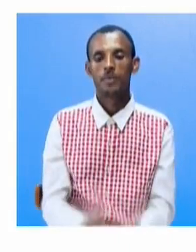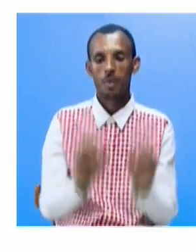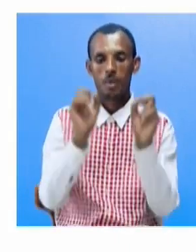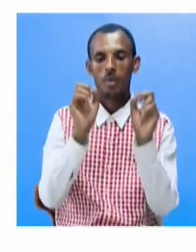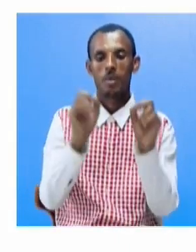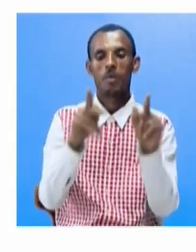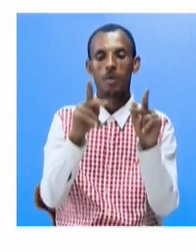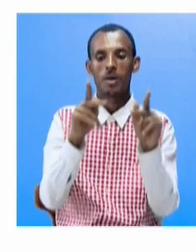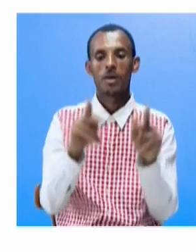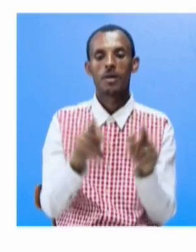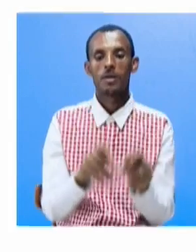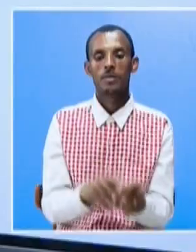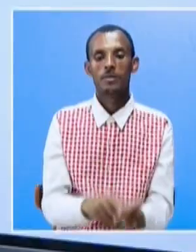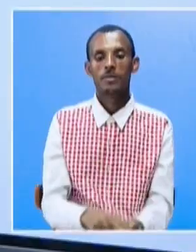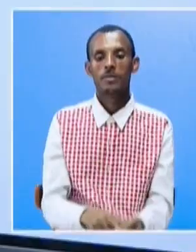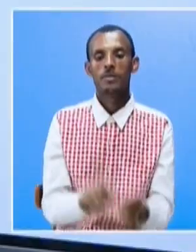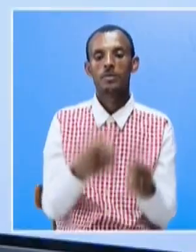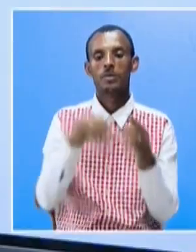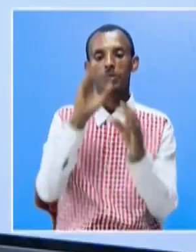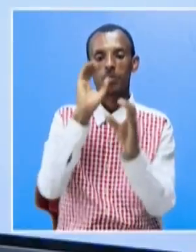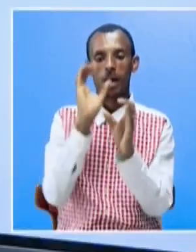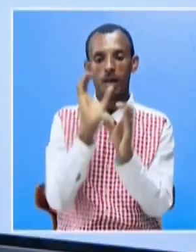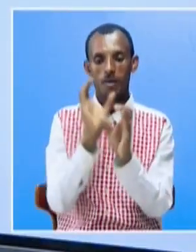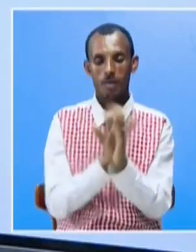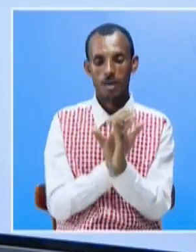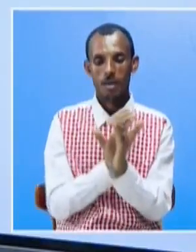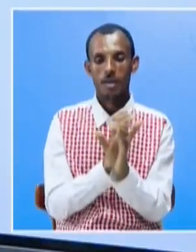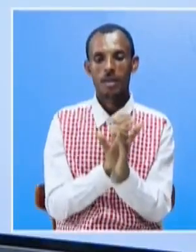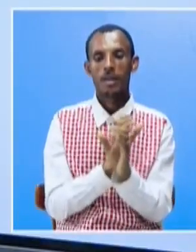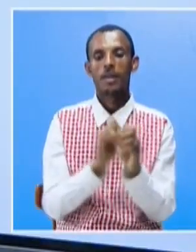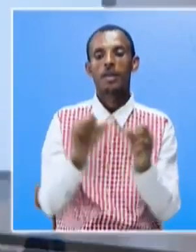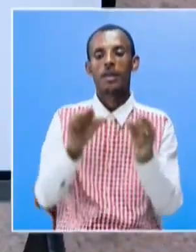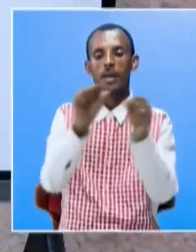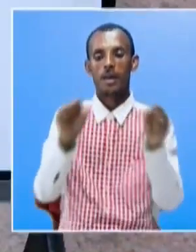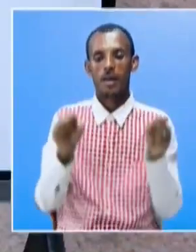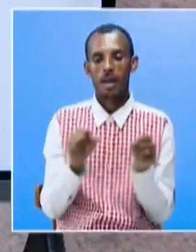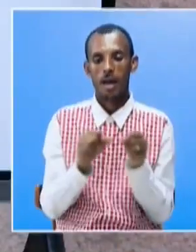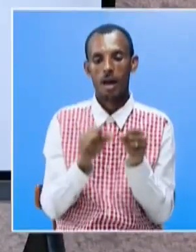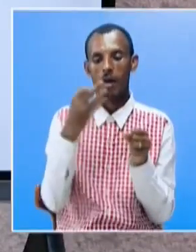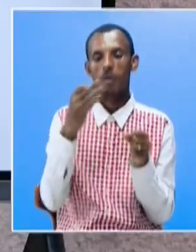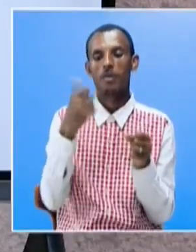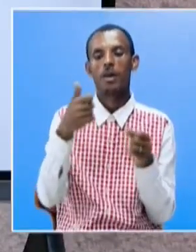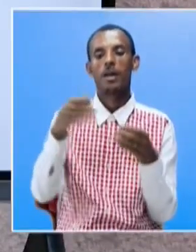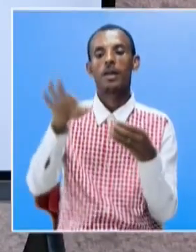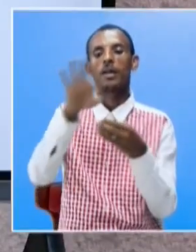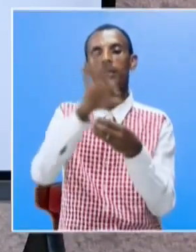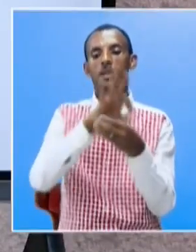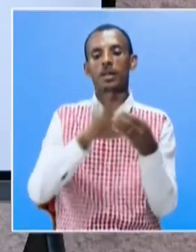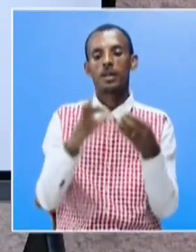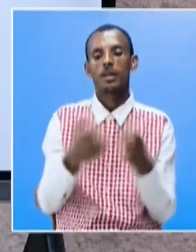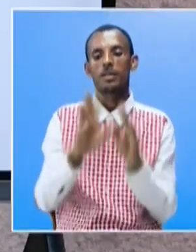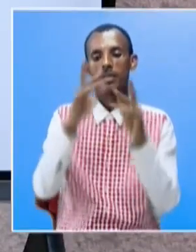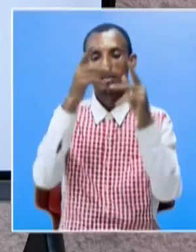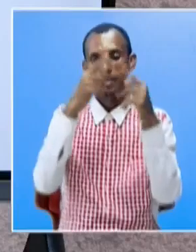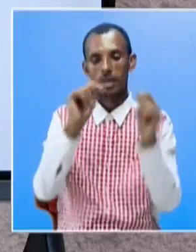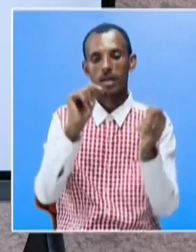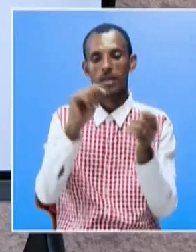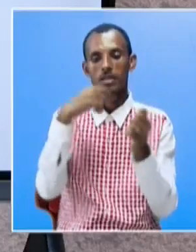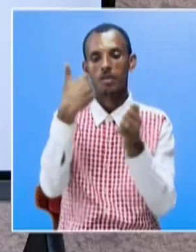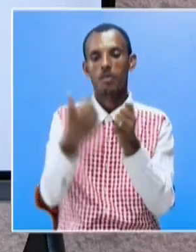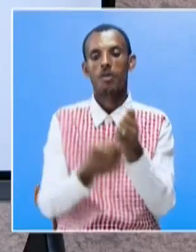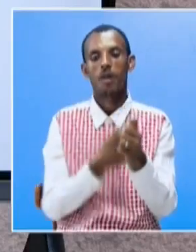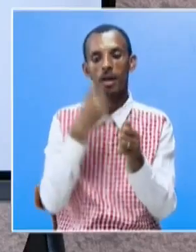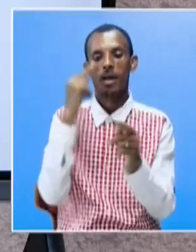Okay. To calculate area of a circle, let's just try the following